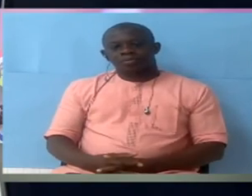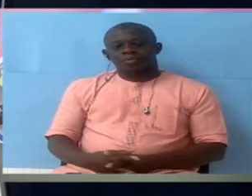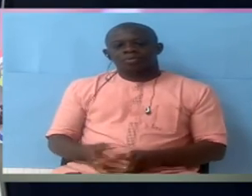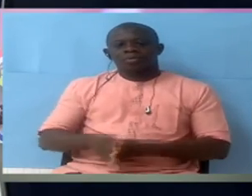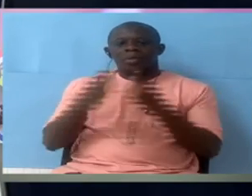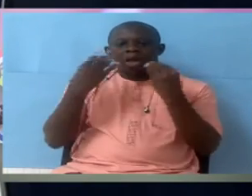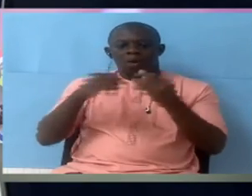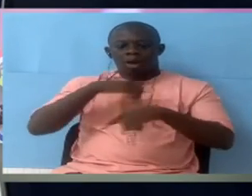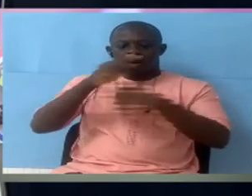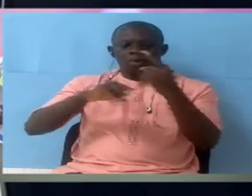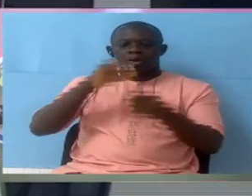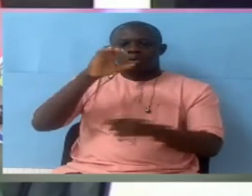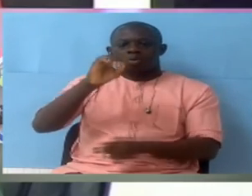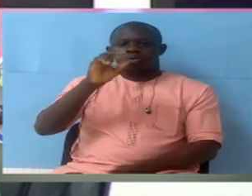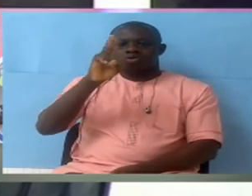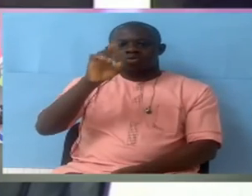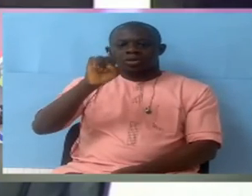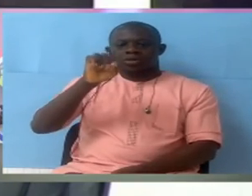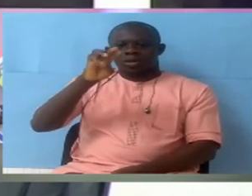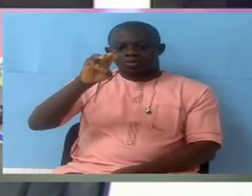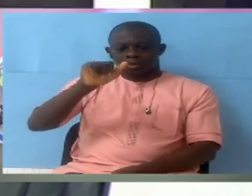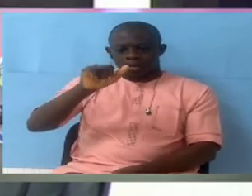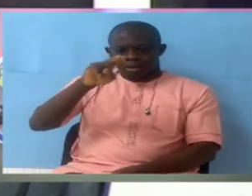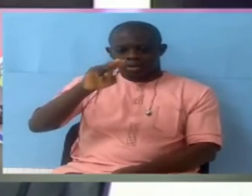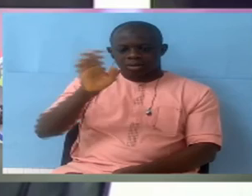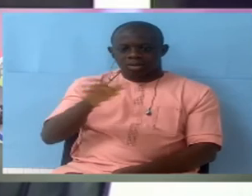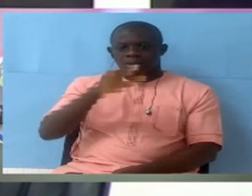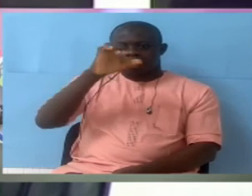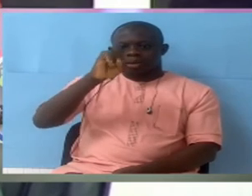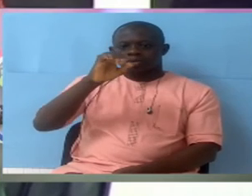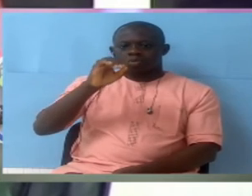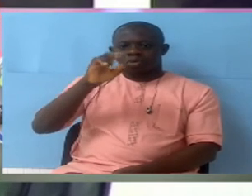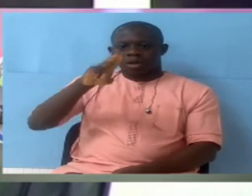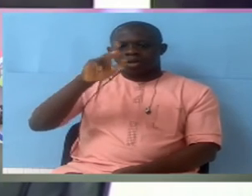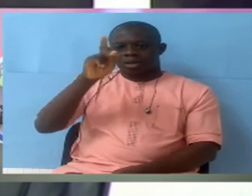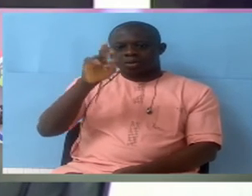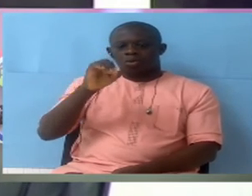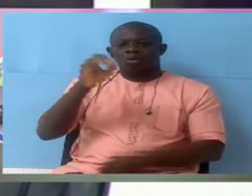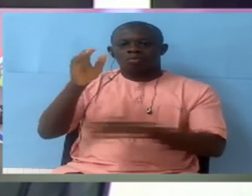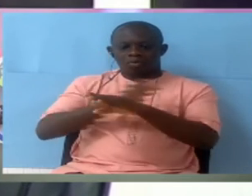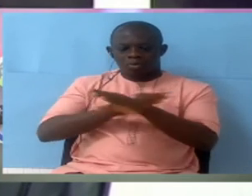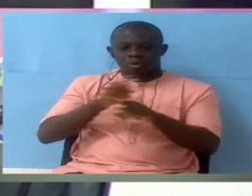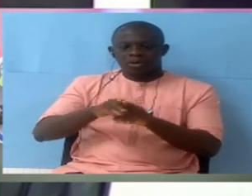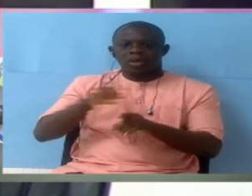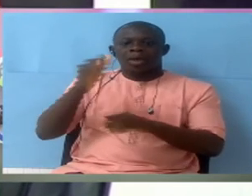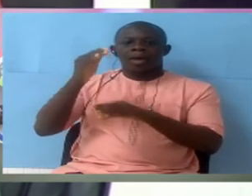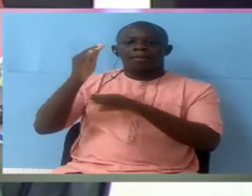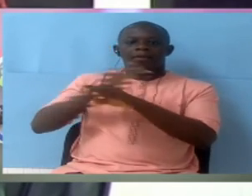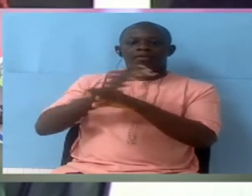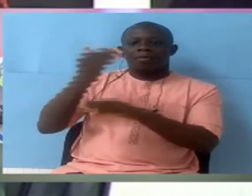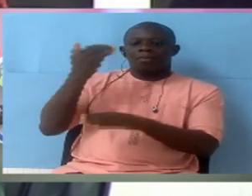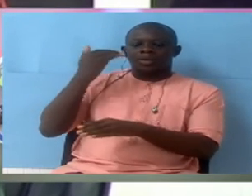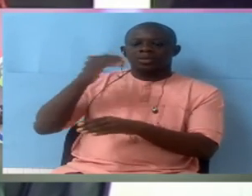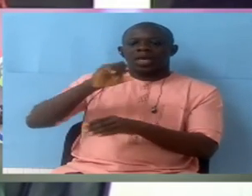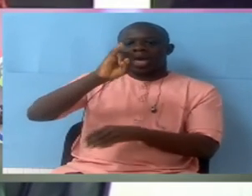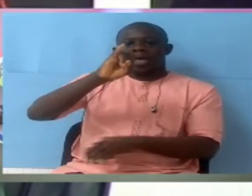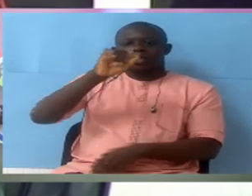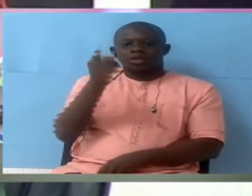Usman Sonko? Usman Sonko was the then Inspector General of Police. Usman Sonko jamana joju nak mo jite won police